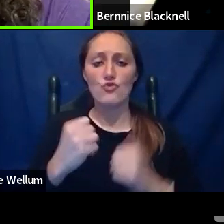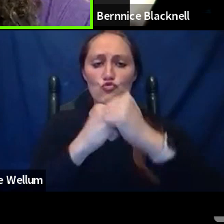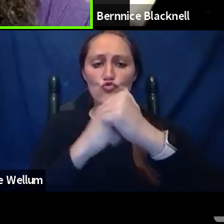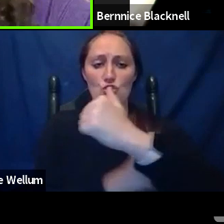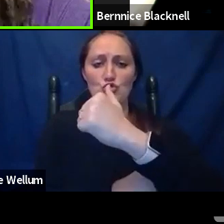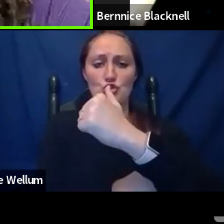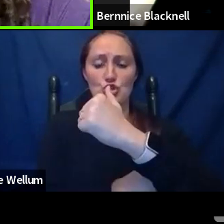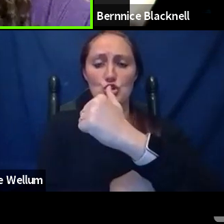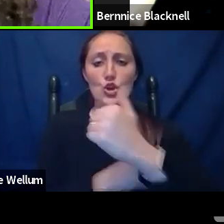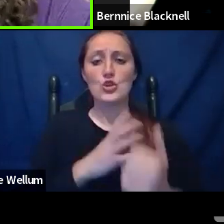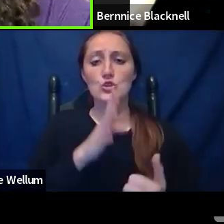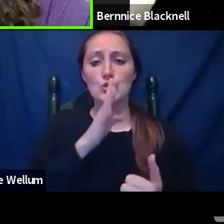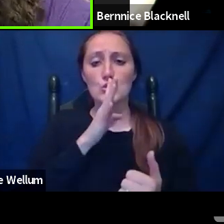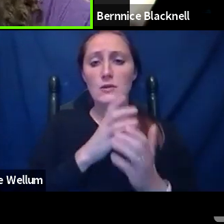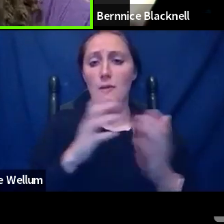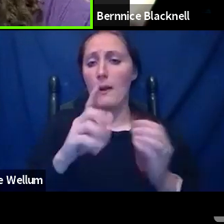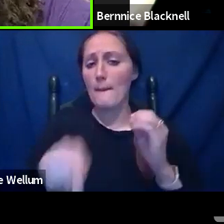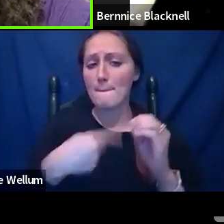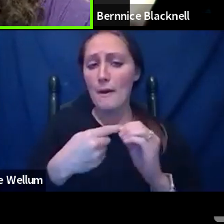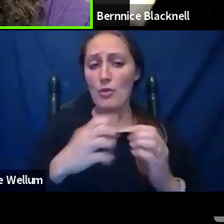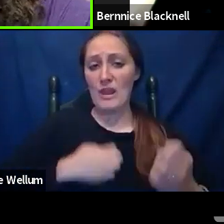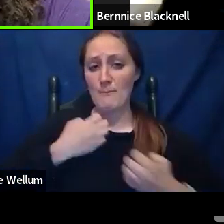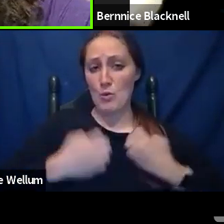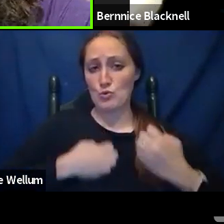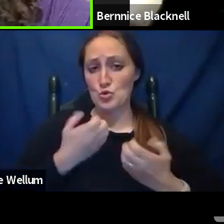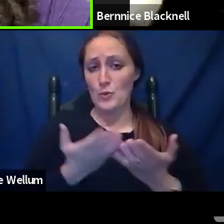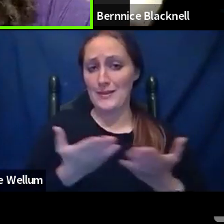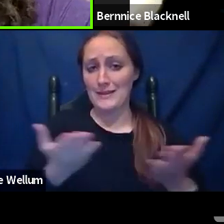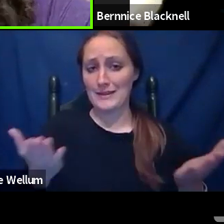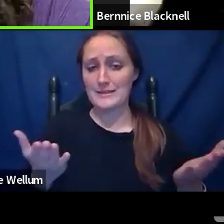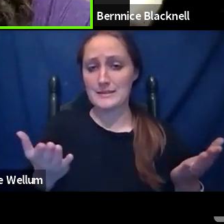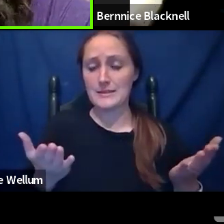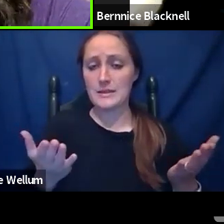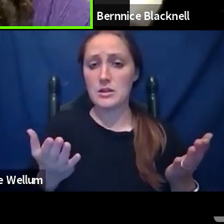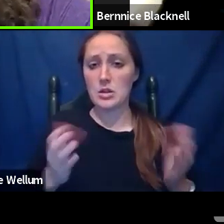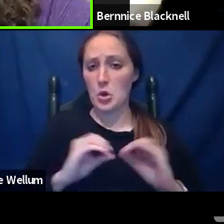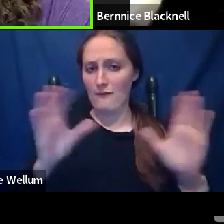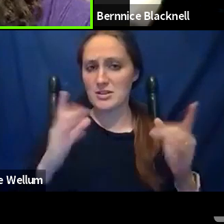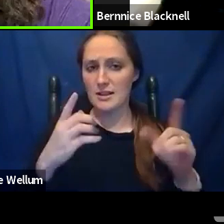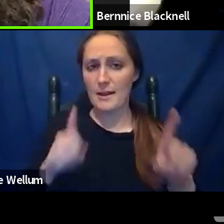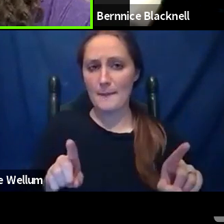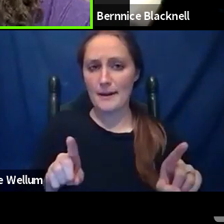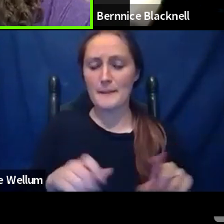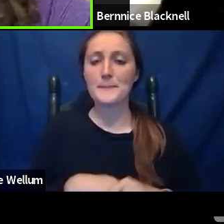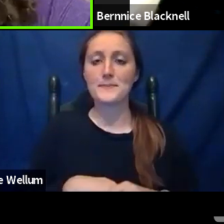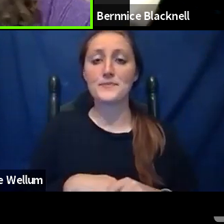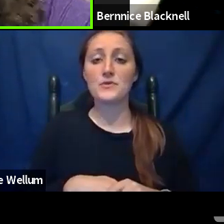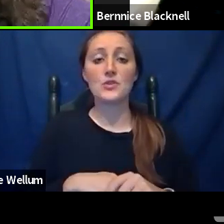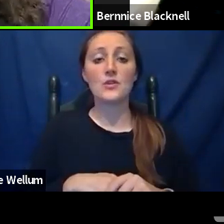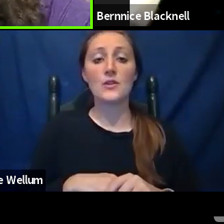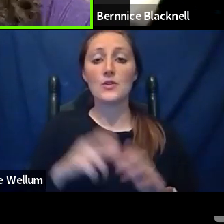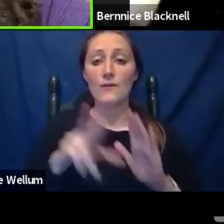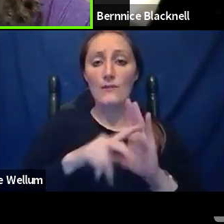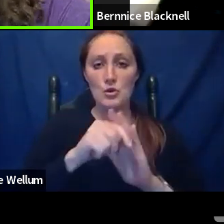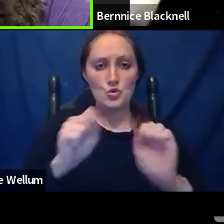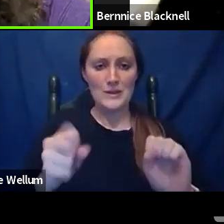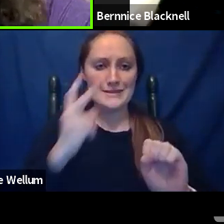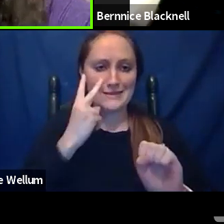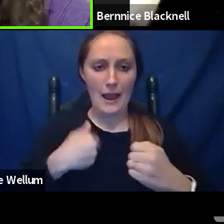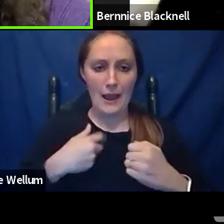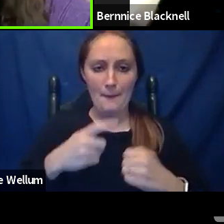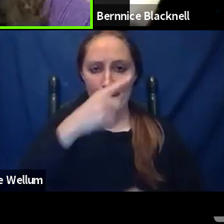it talks a lot about the emotional things that are obviously going on. I mean, as you can see from the video, I'm Black. I've